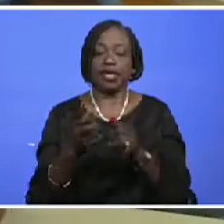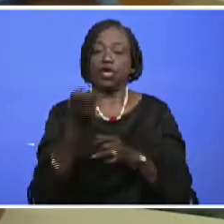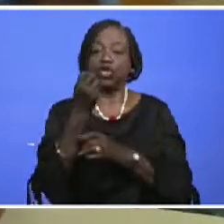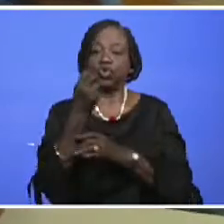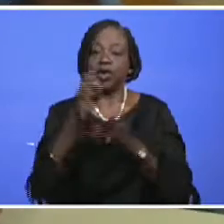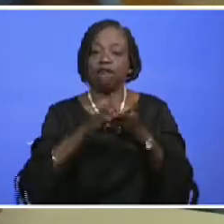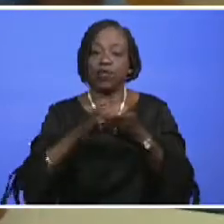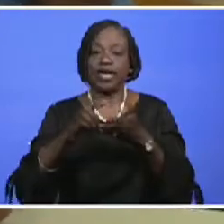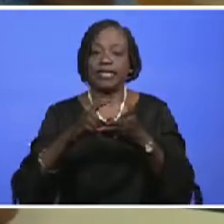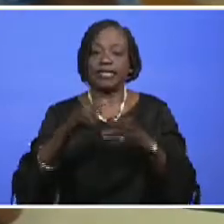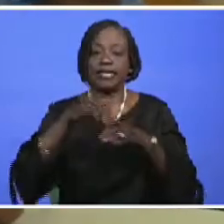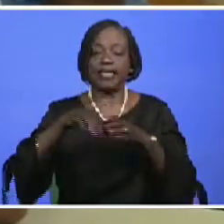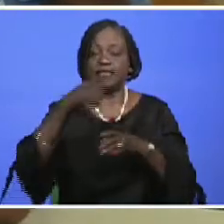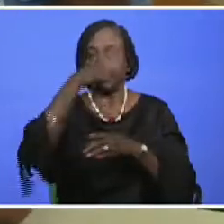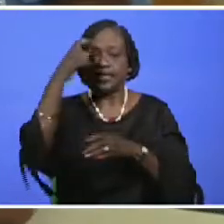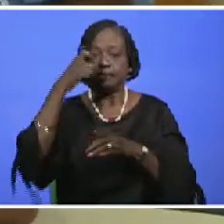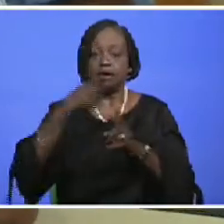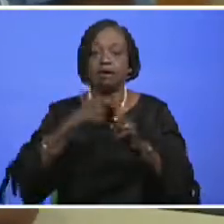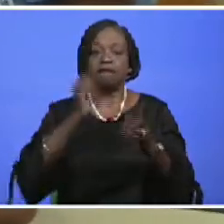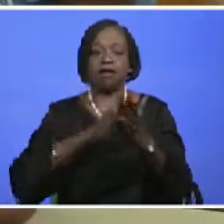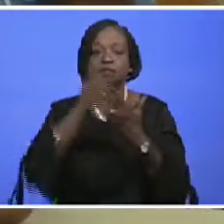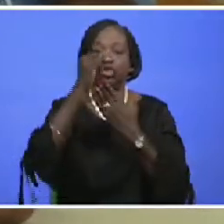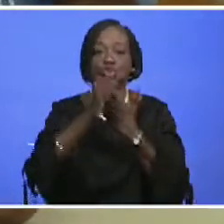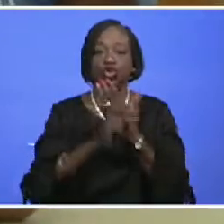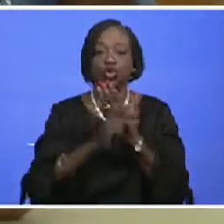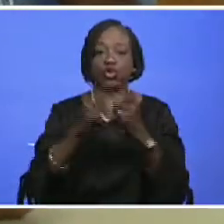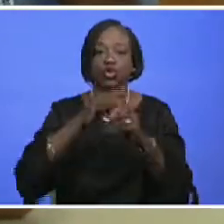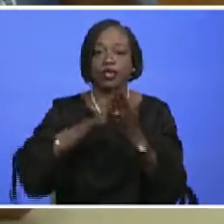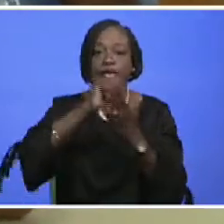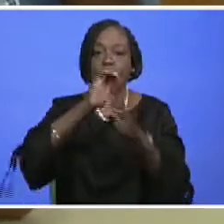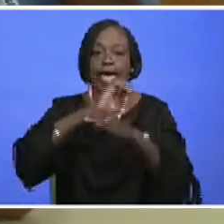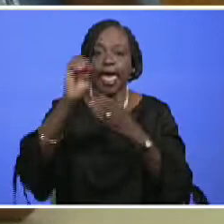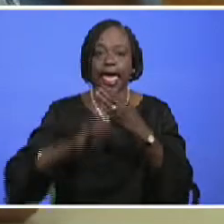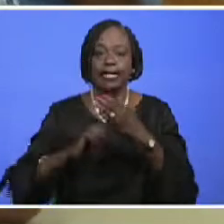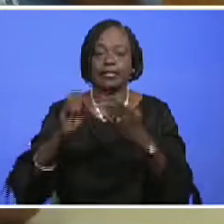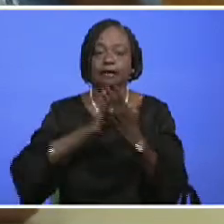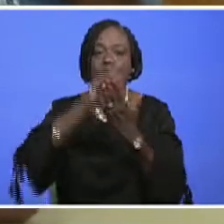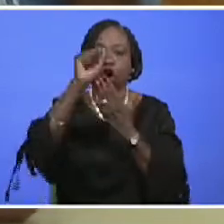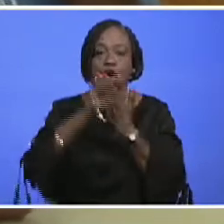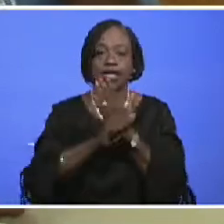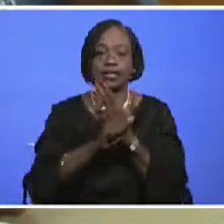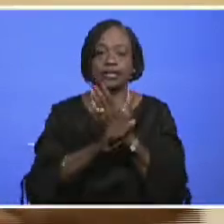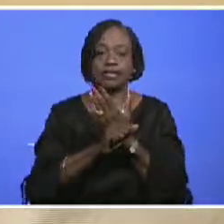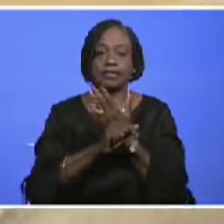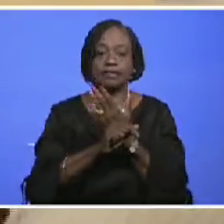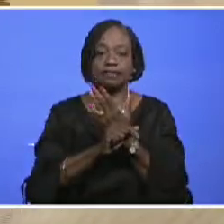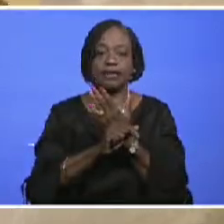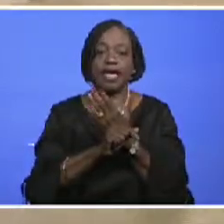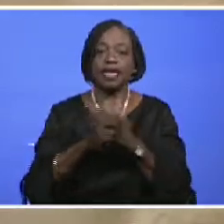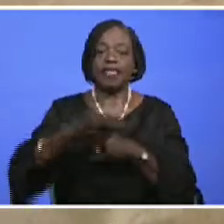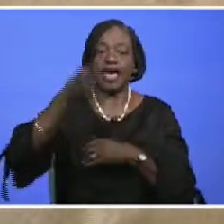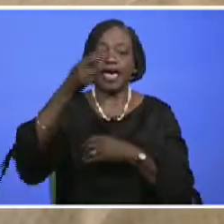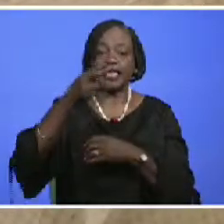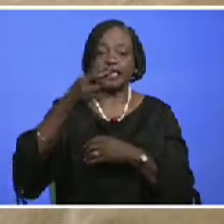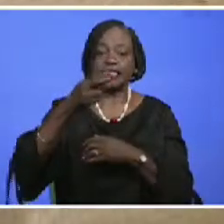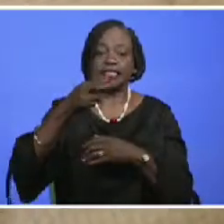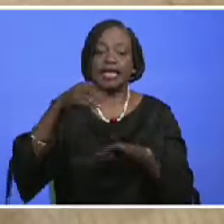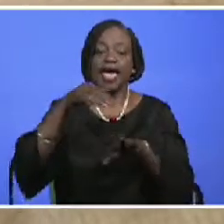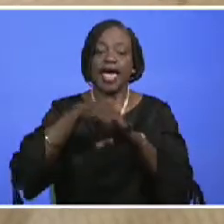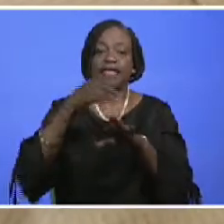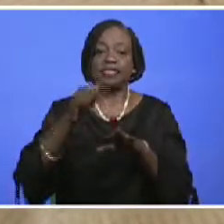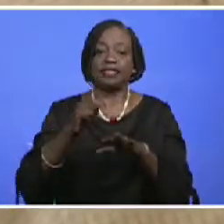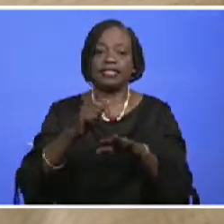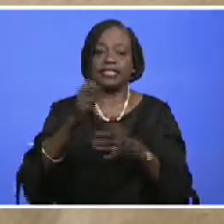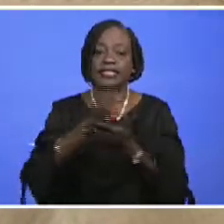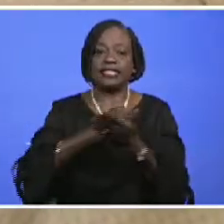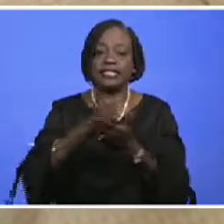weeks in the summer, from June to end of August. And at the highest of St. Francis, we had